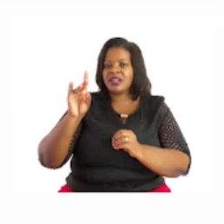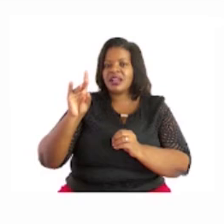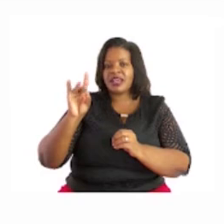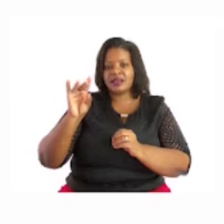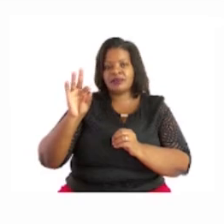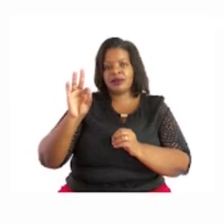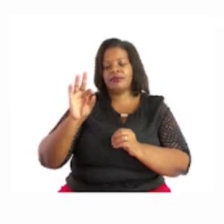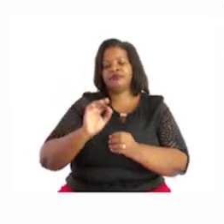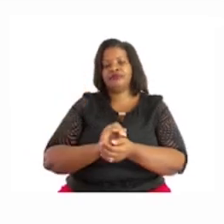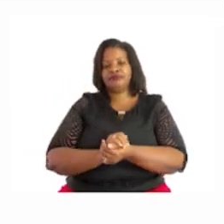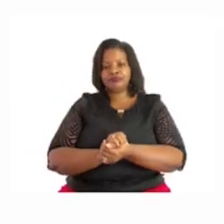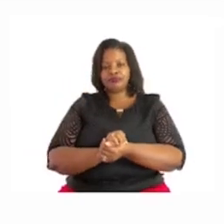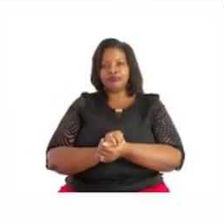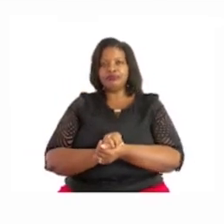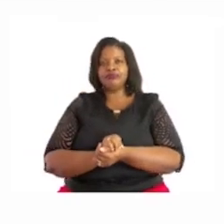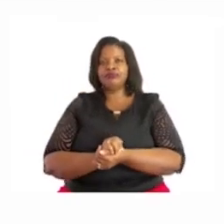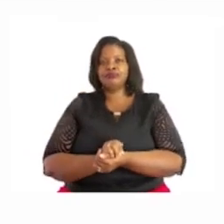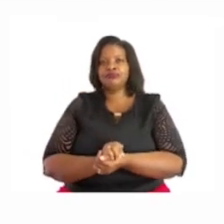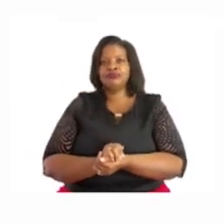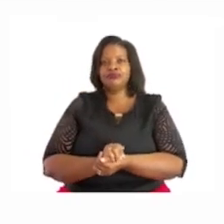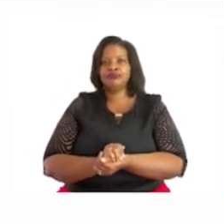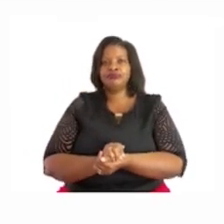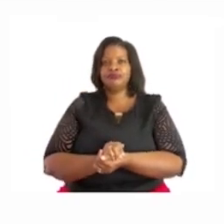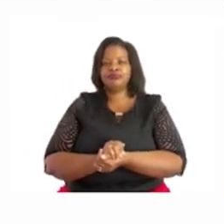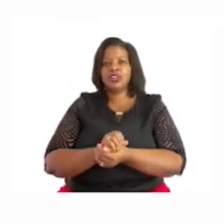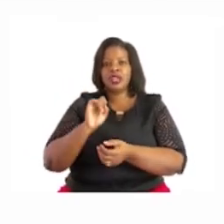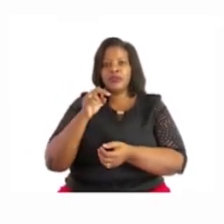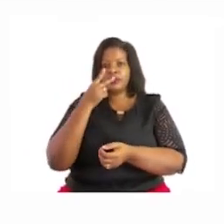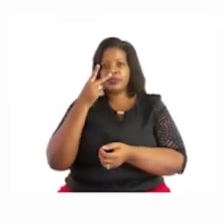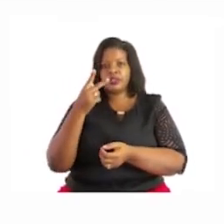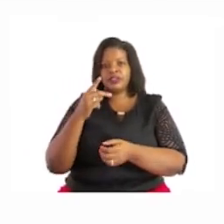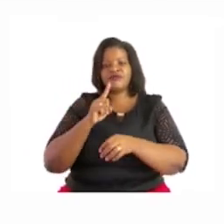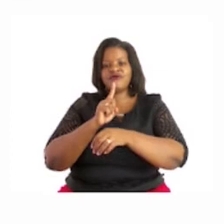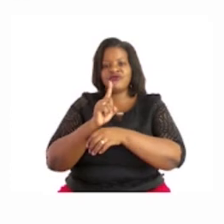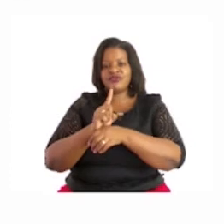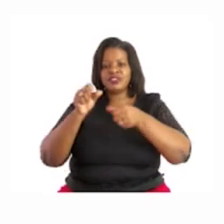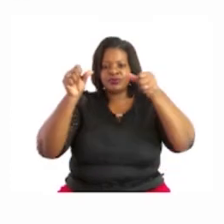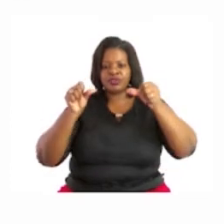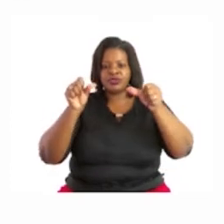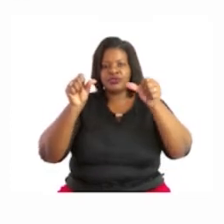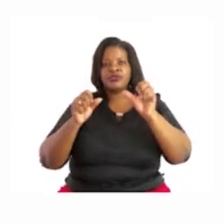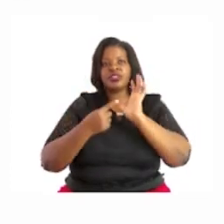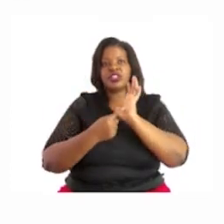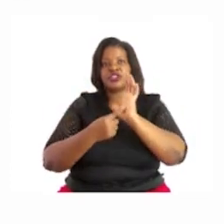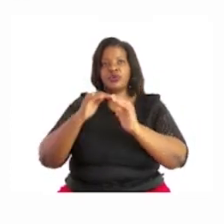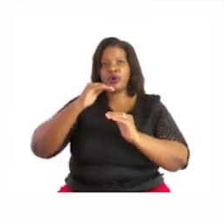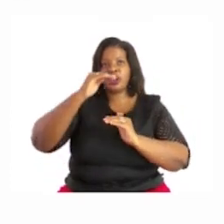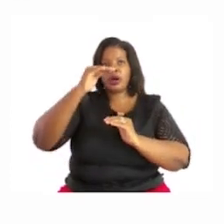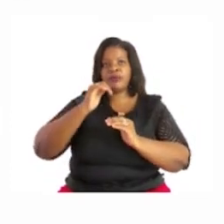7, 8, and 9. If you look at the first picture, which is indicated there, the diagram,